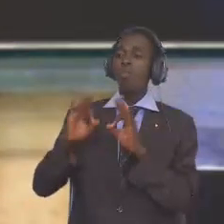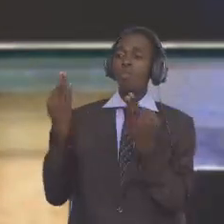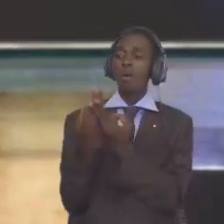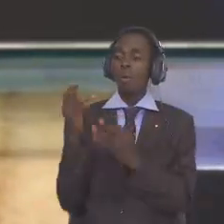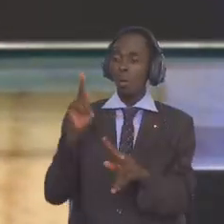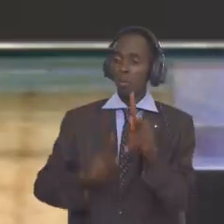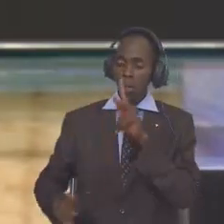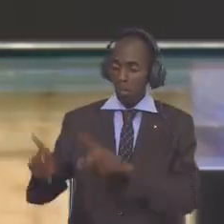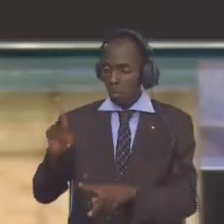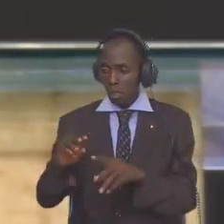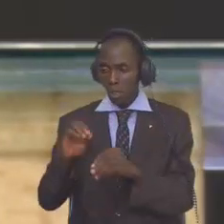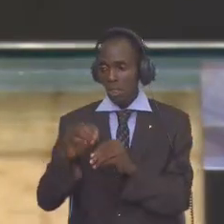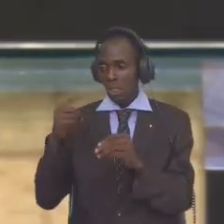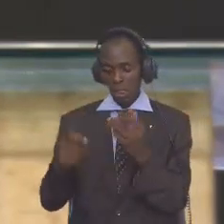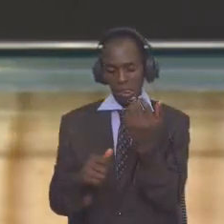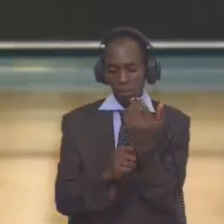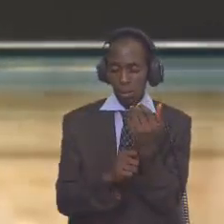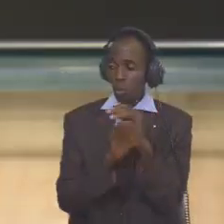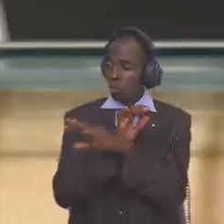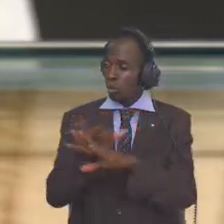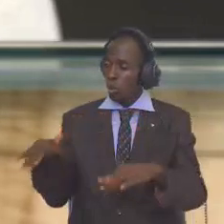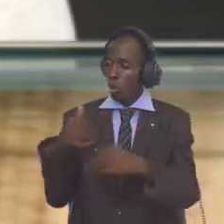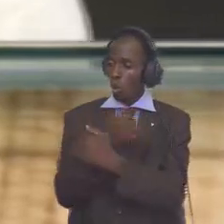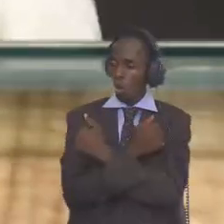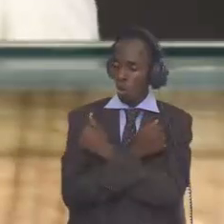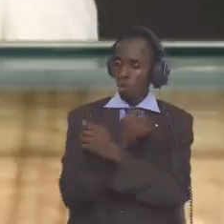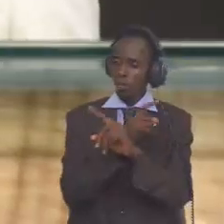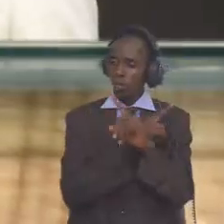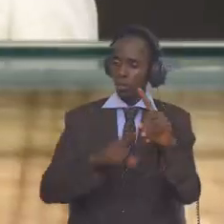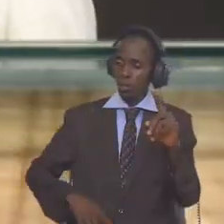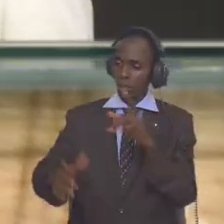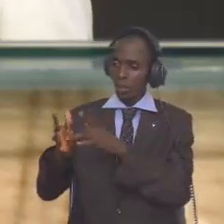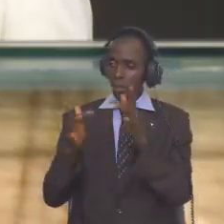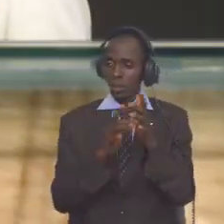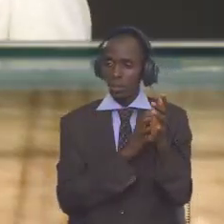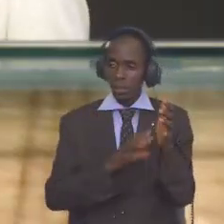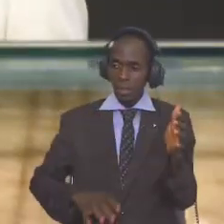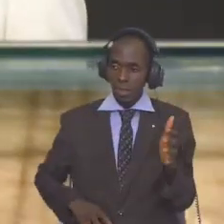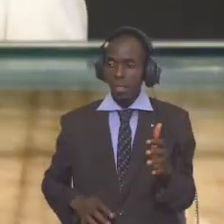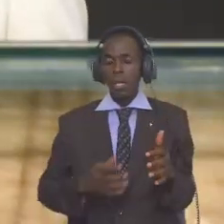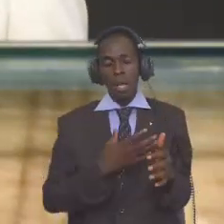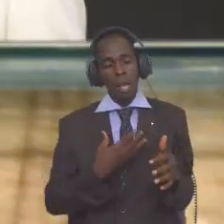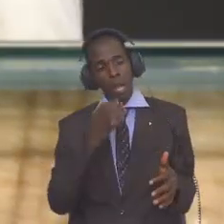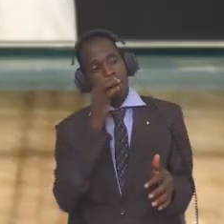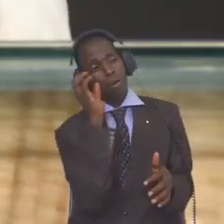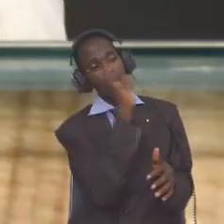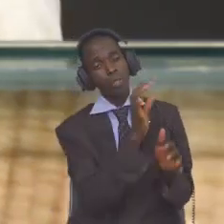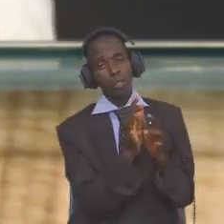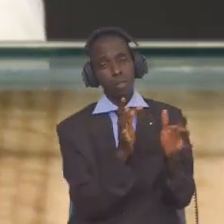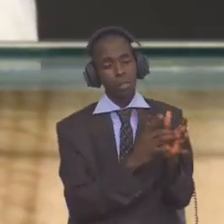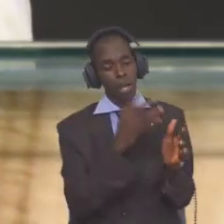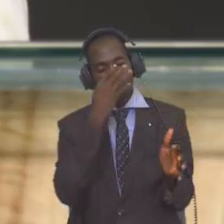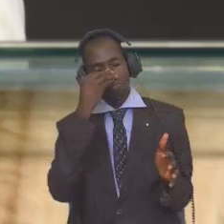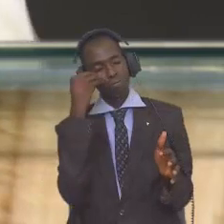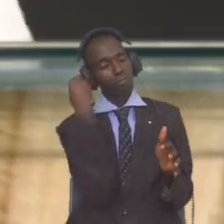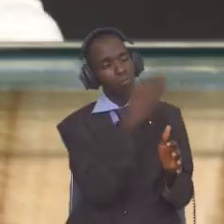the flesh do not love the Lord Jesus Christ, and they curse him, and they reject